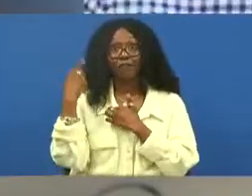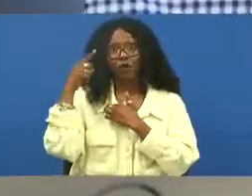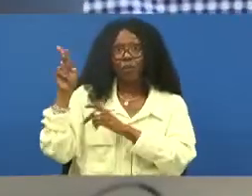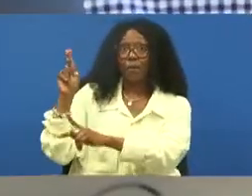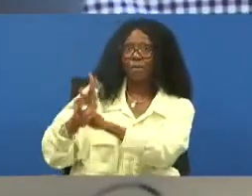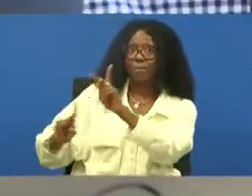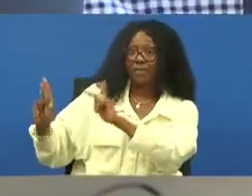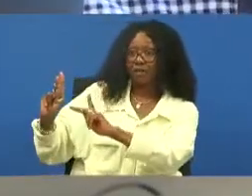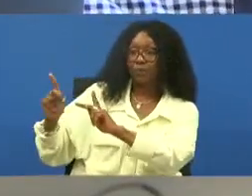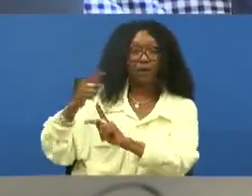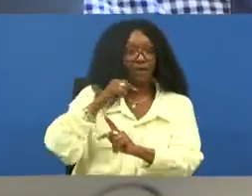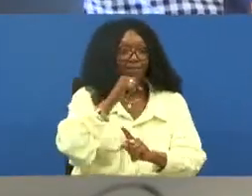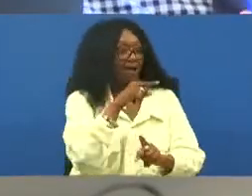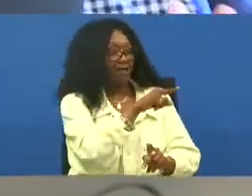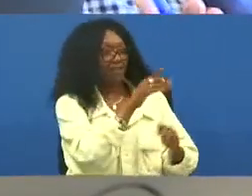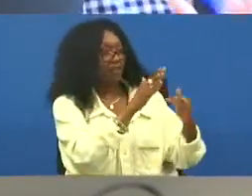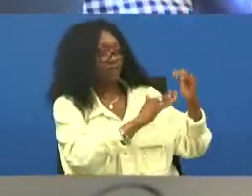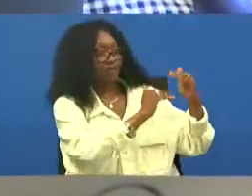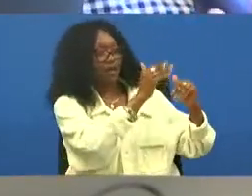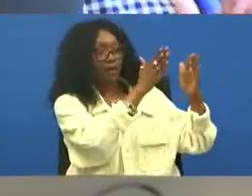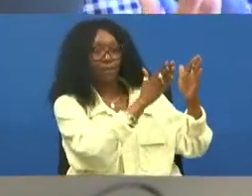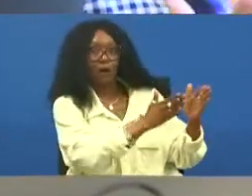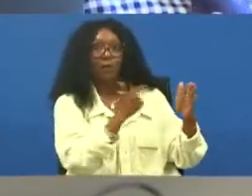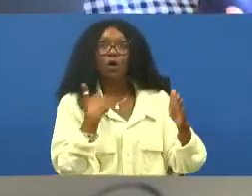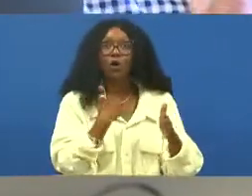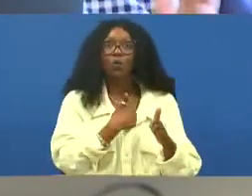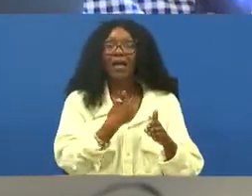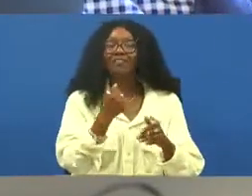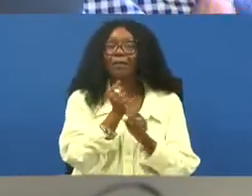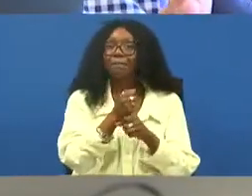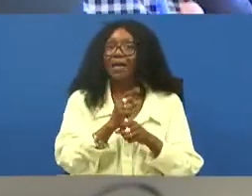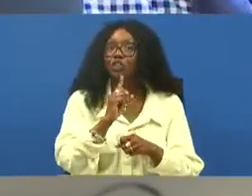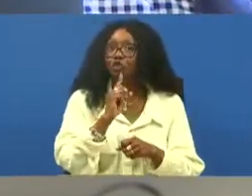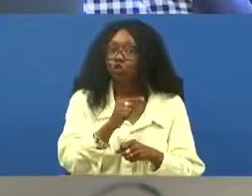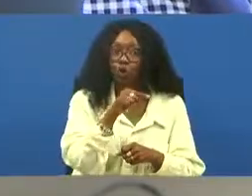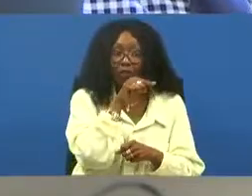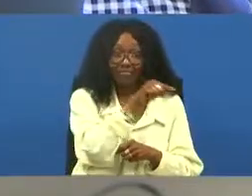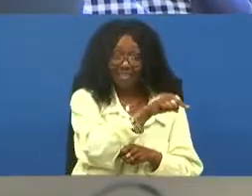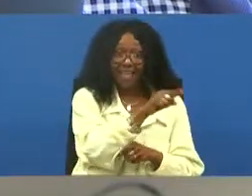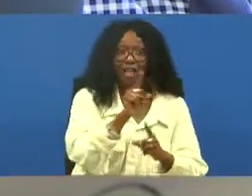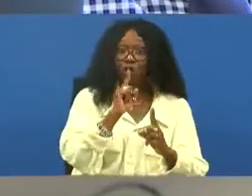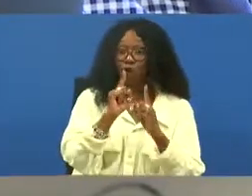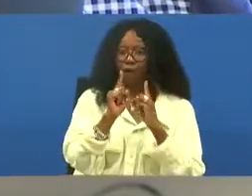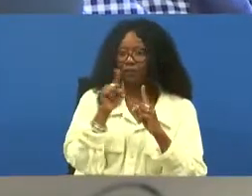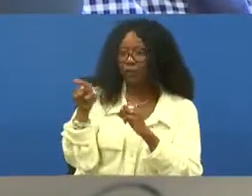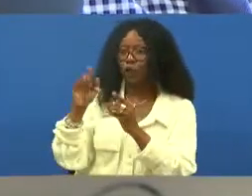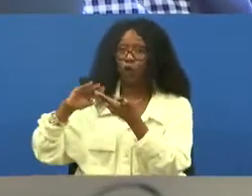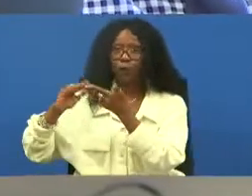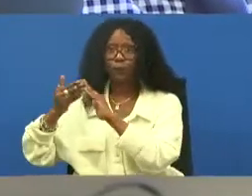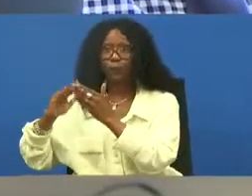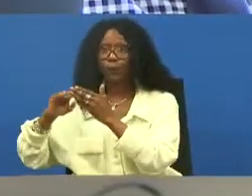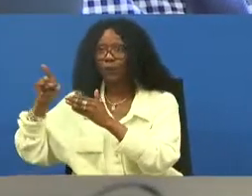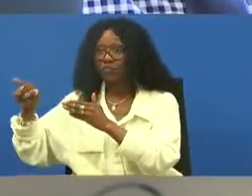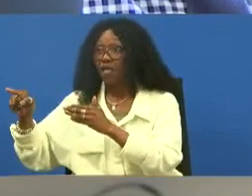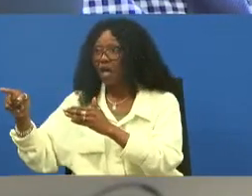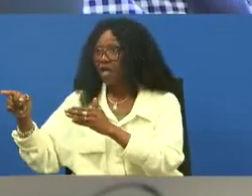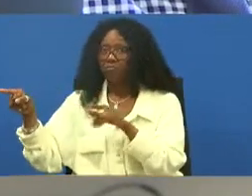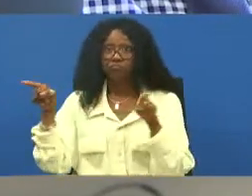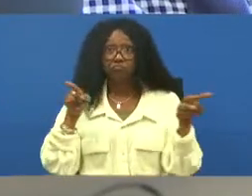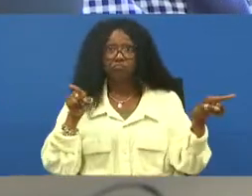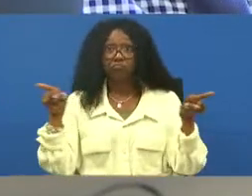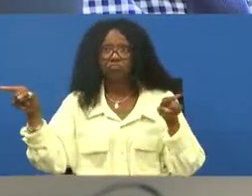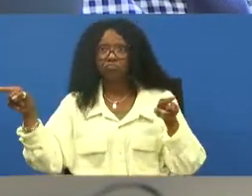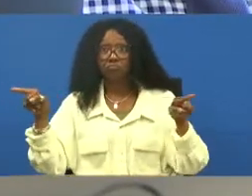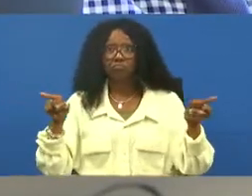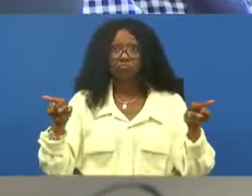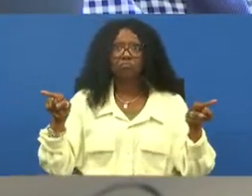not developers. But we need to make sure our developers are having conversations with the community to make sure we are aligning with the characteristics of the